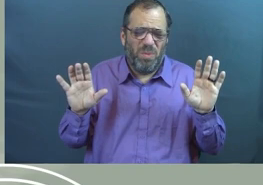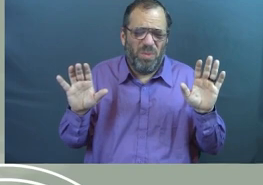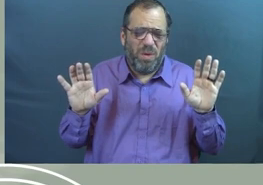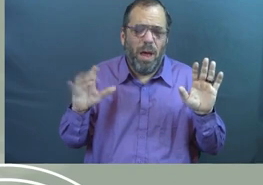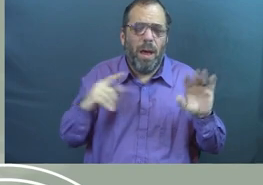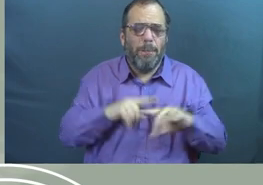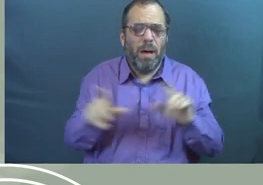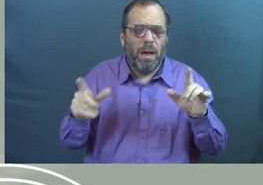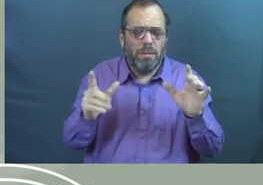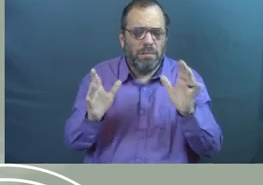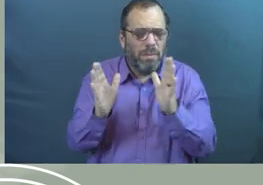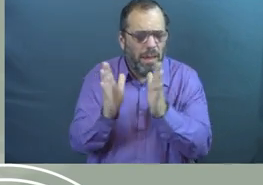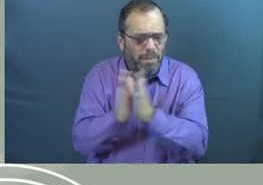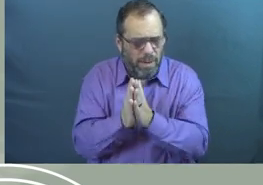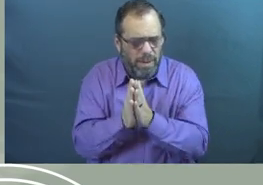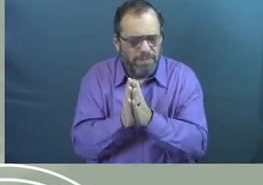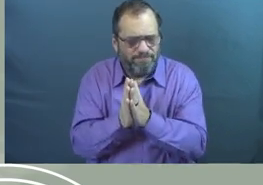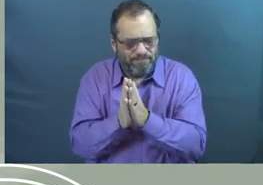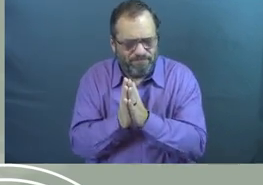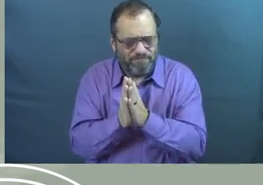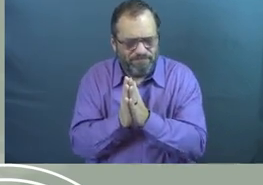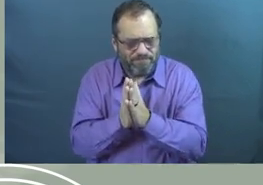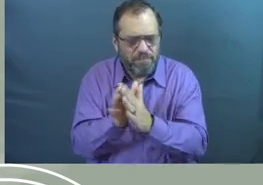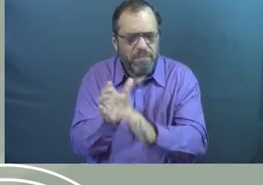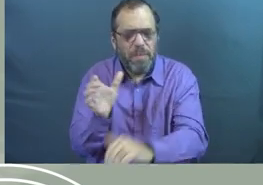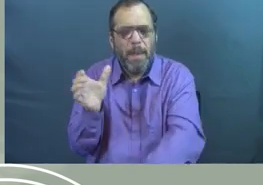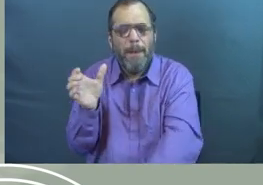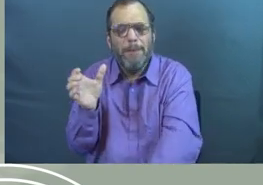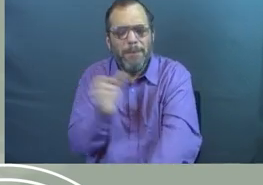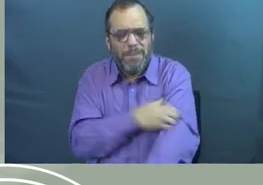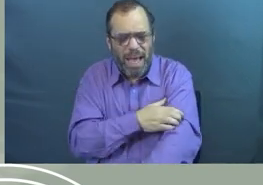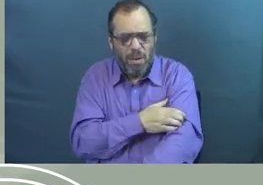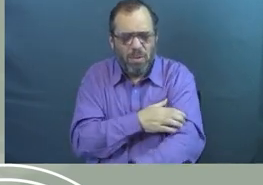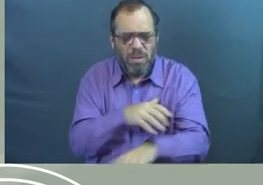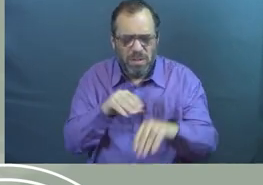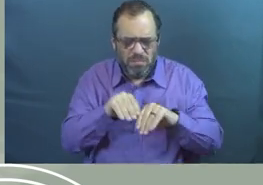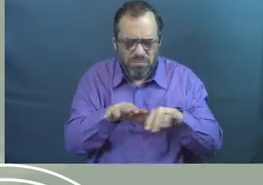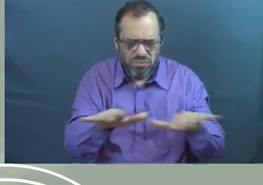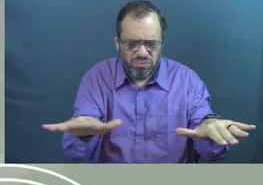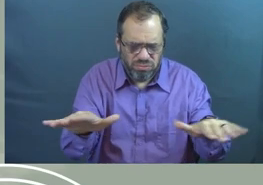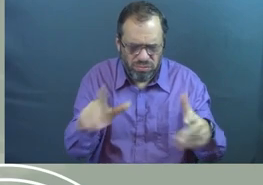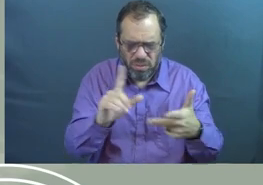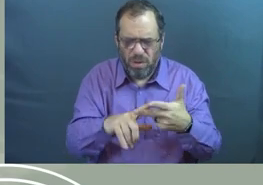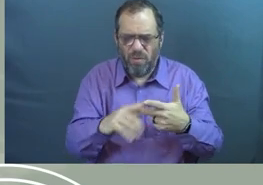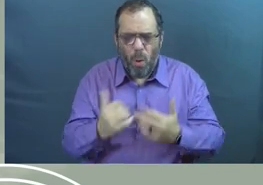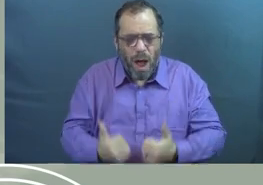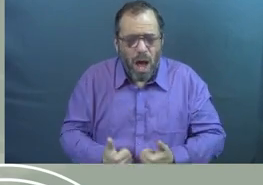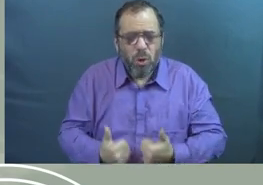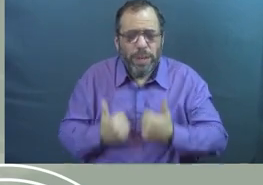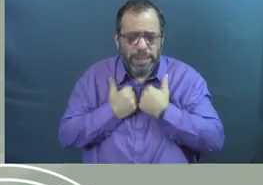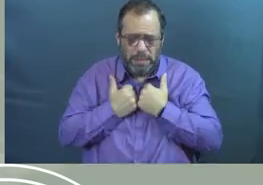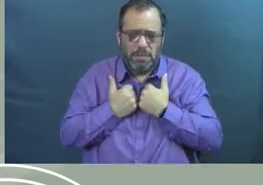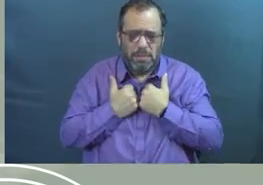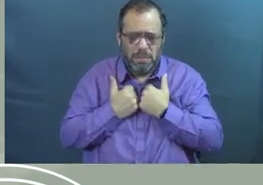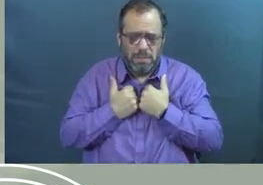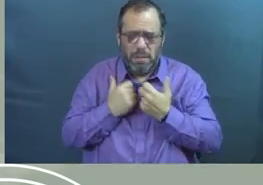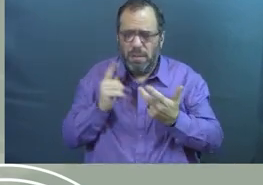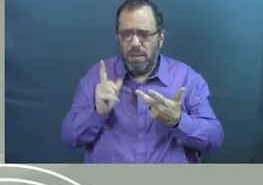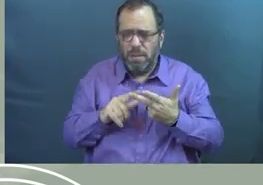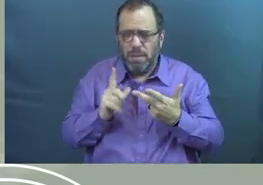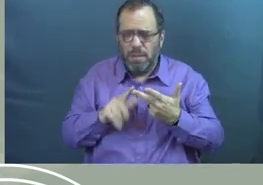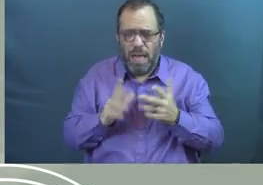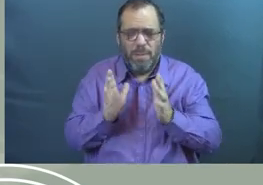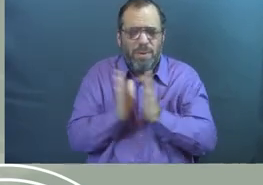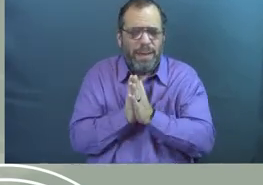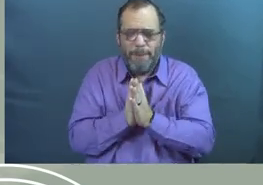But Lord, I pray for power in this room. I pray for a quickening. I pray, Lord